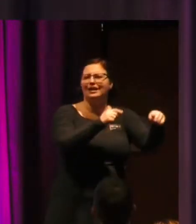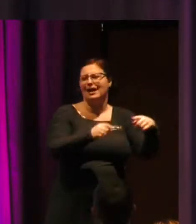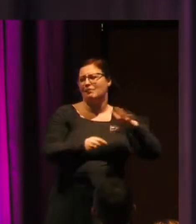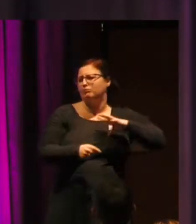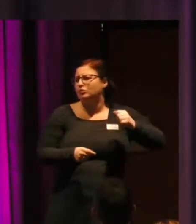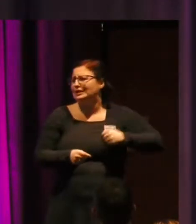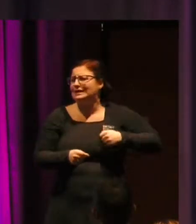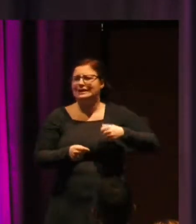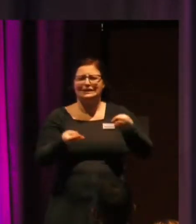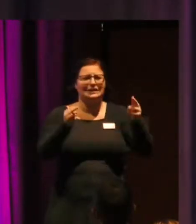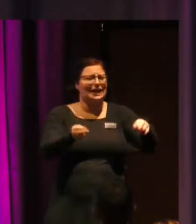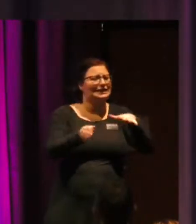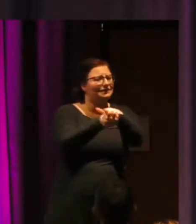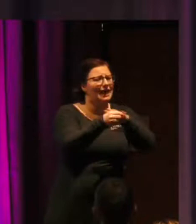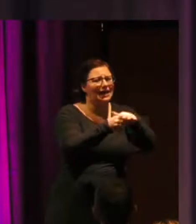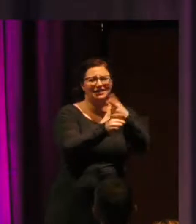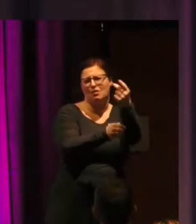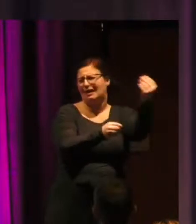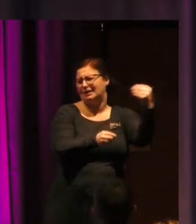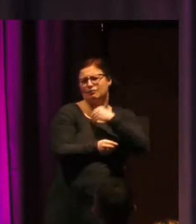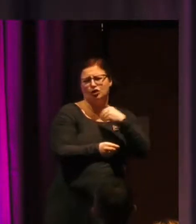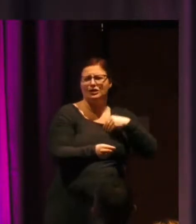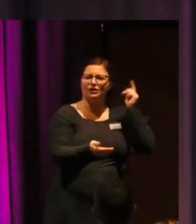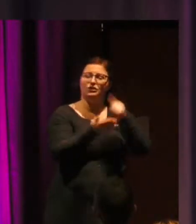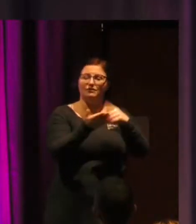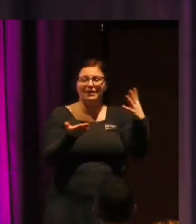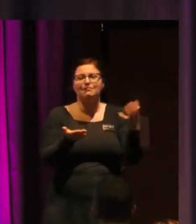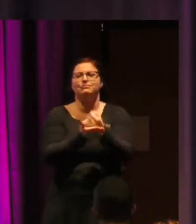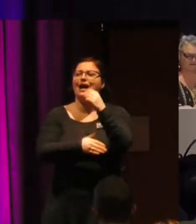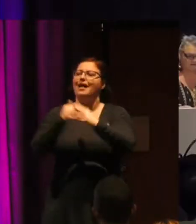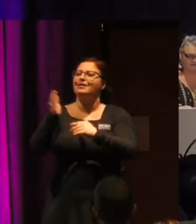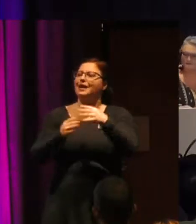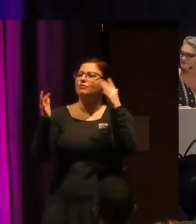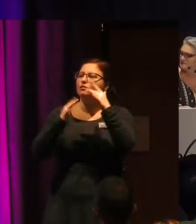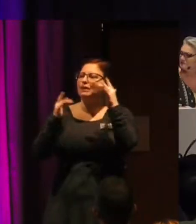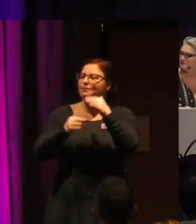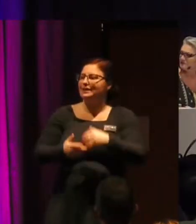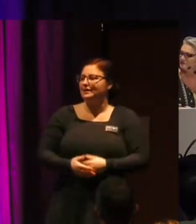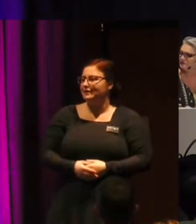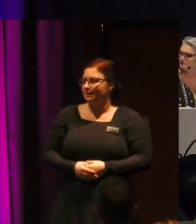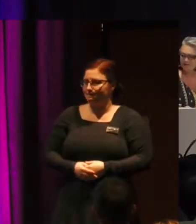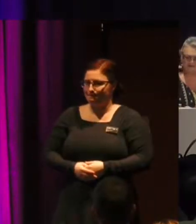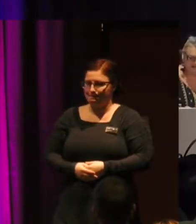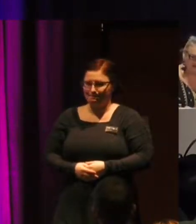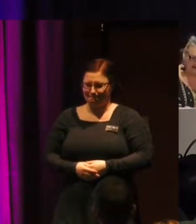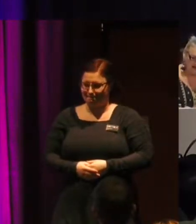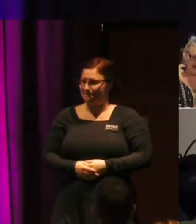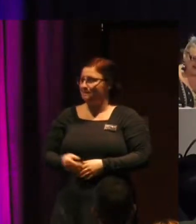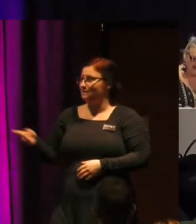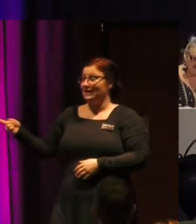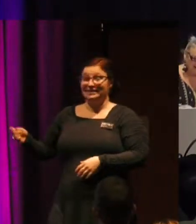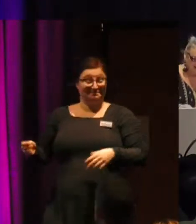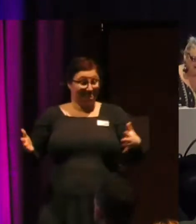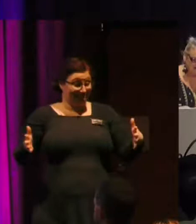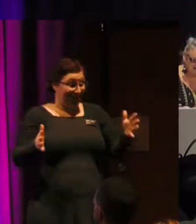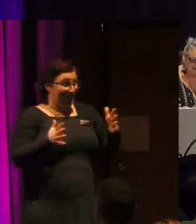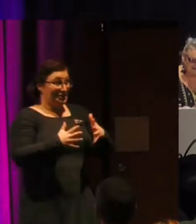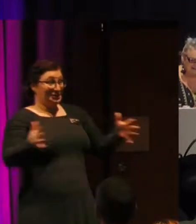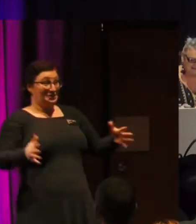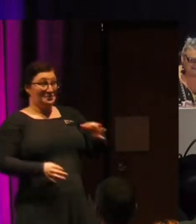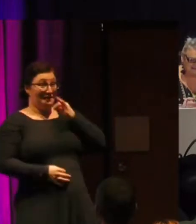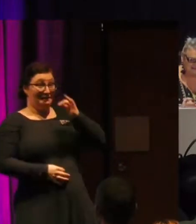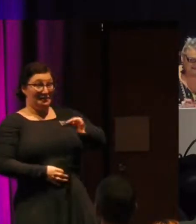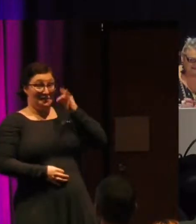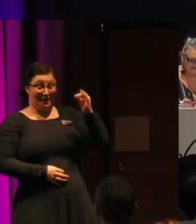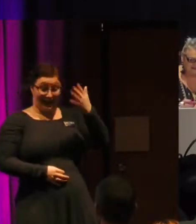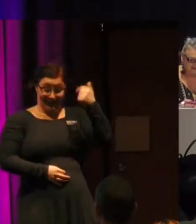to see how we can combat this particular problem? Well, that's a very big question. See if I can answer a little